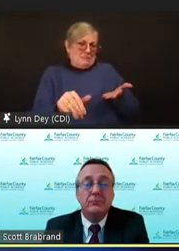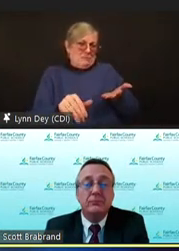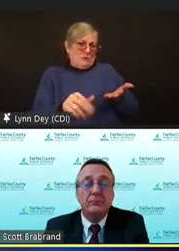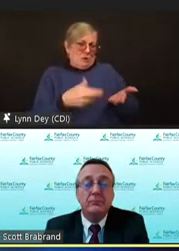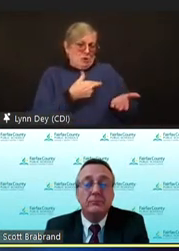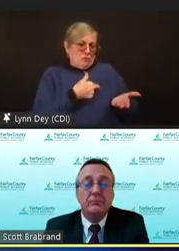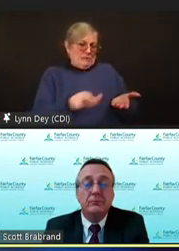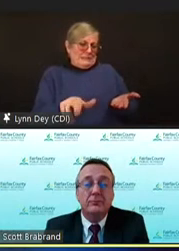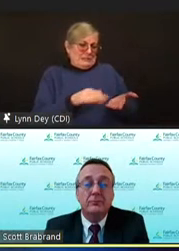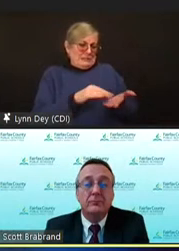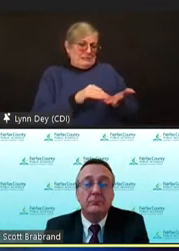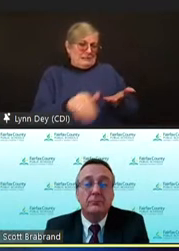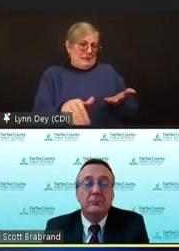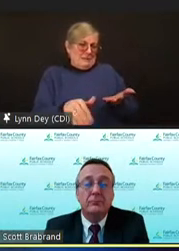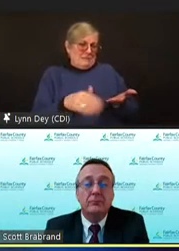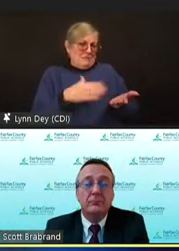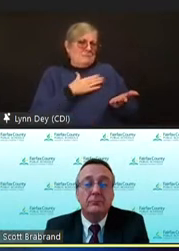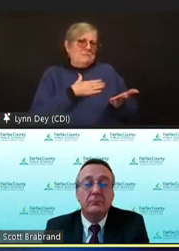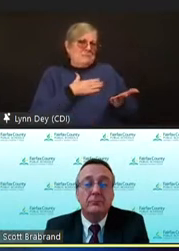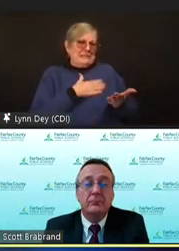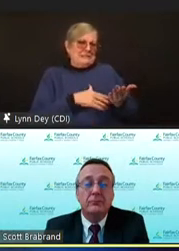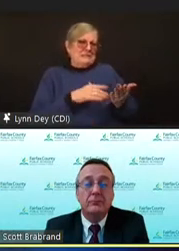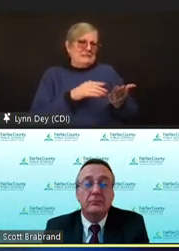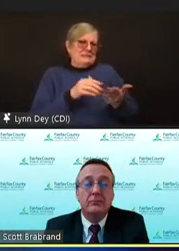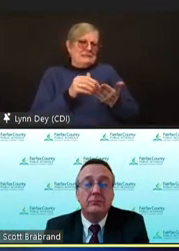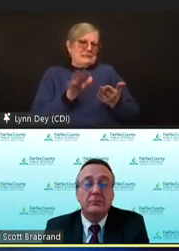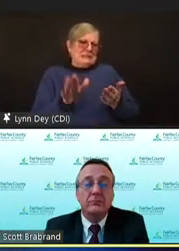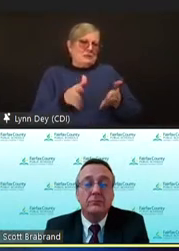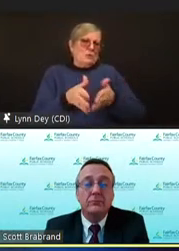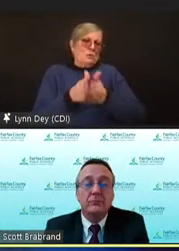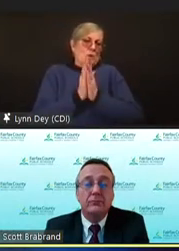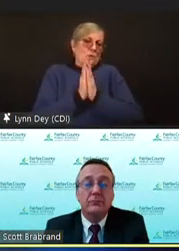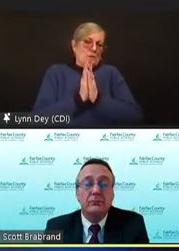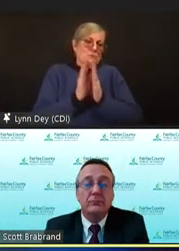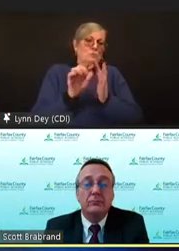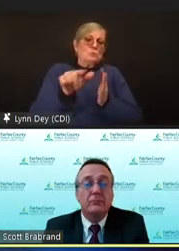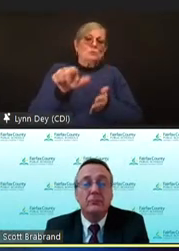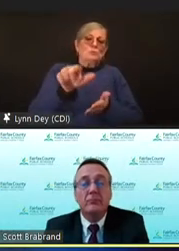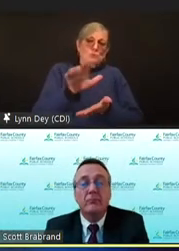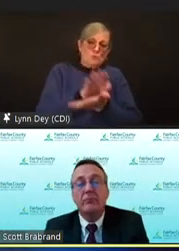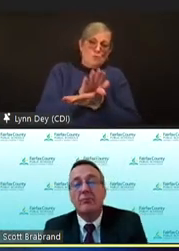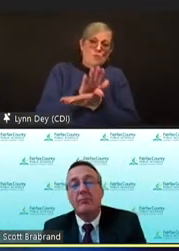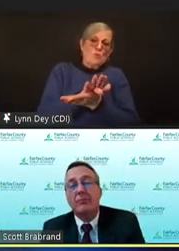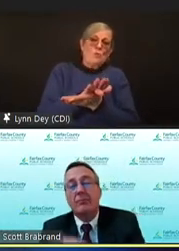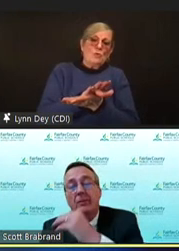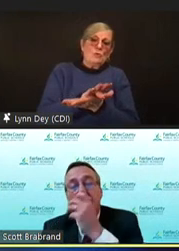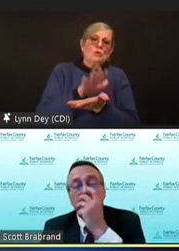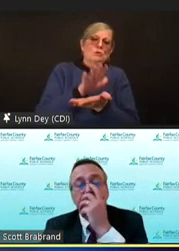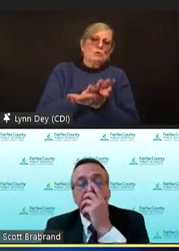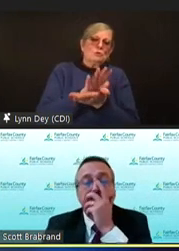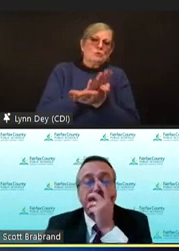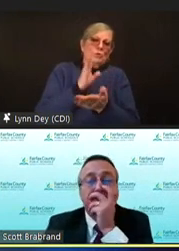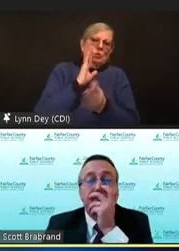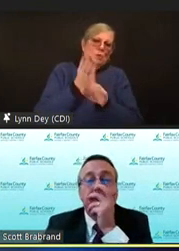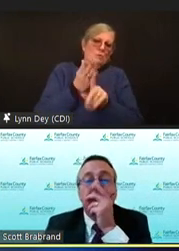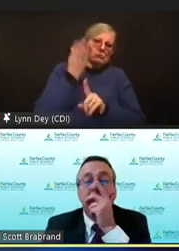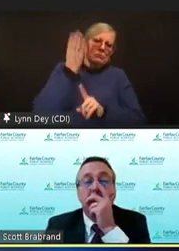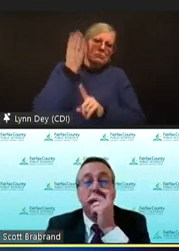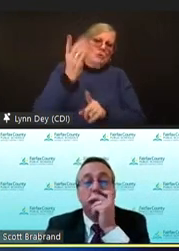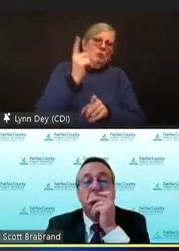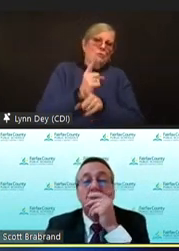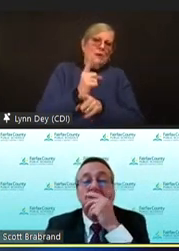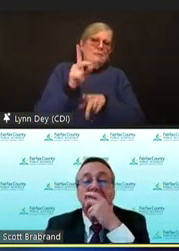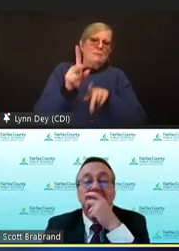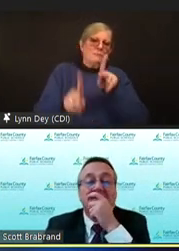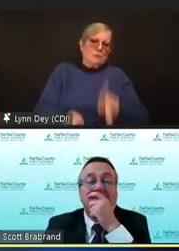submit that information to their schools, and that will be funneled to the appropriate place for processing and consideration.